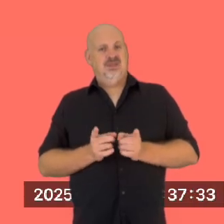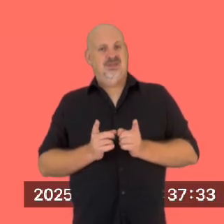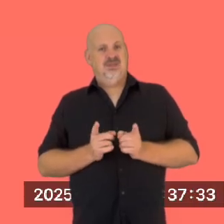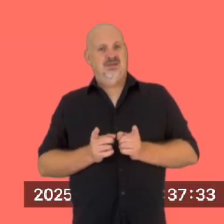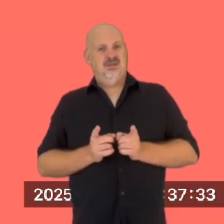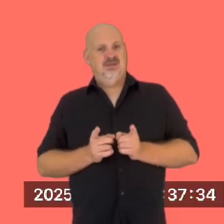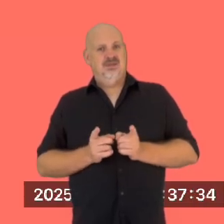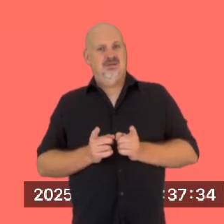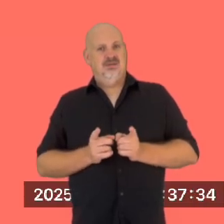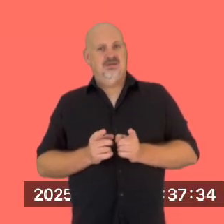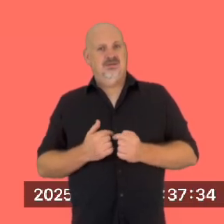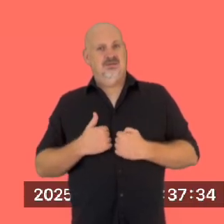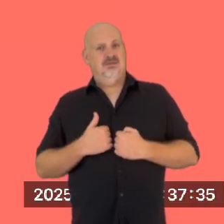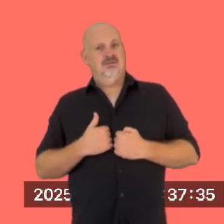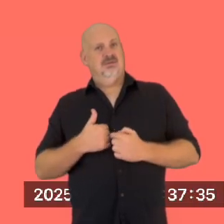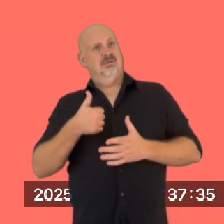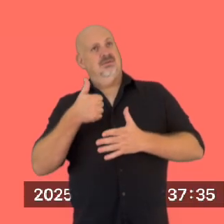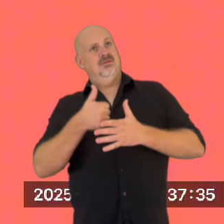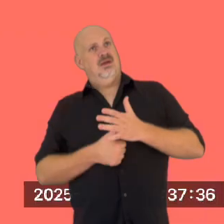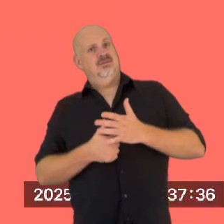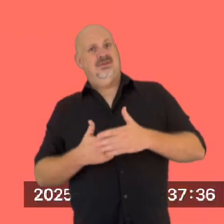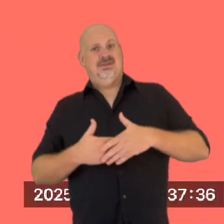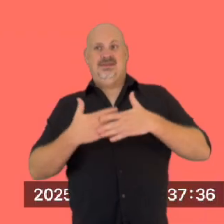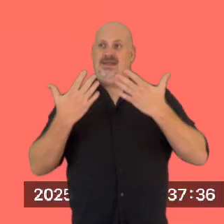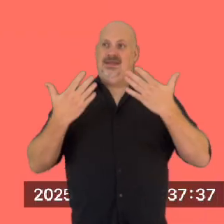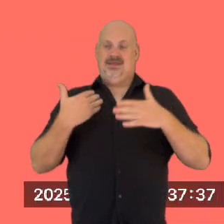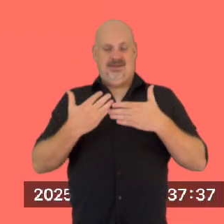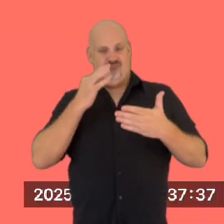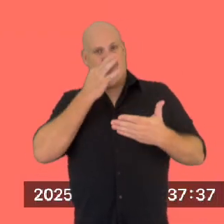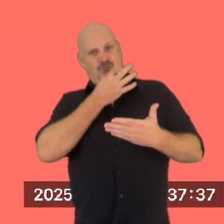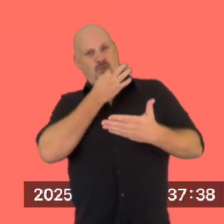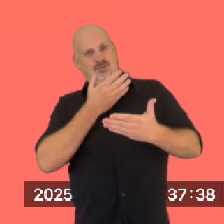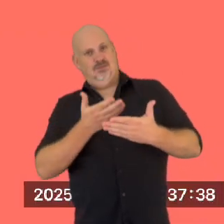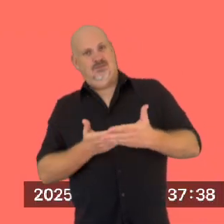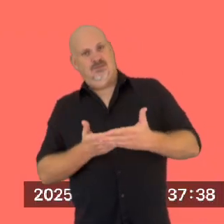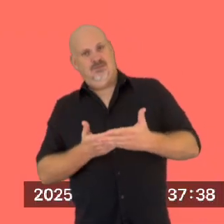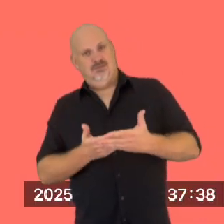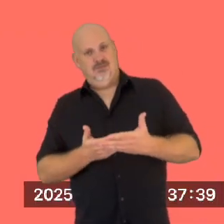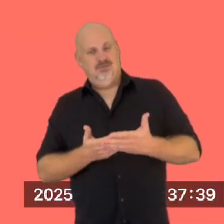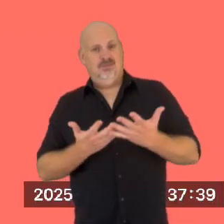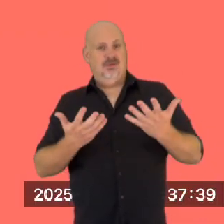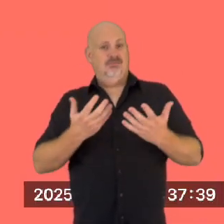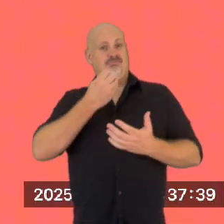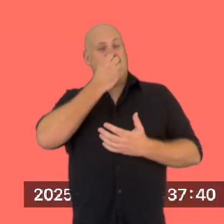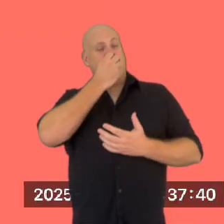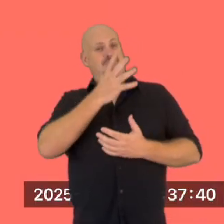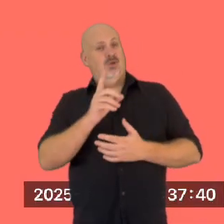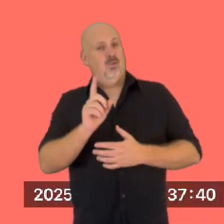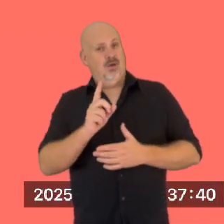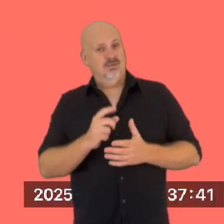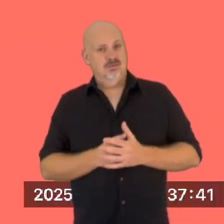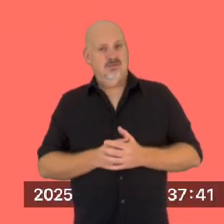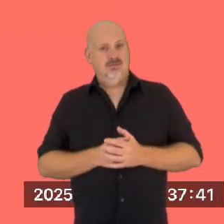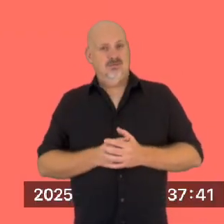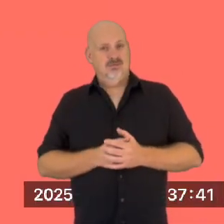And there we go. That's my probably my start for the day of a rose. And you can,